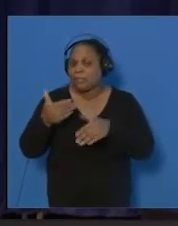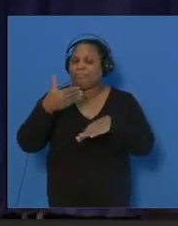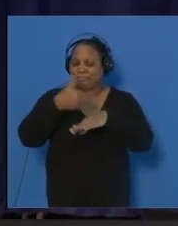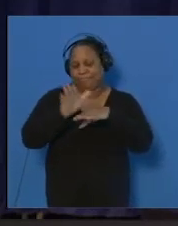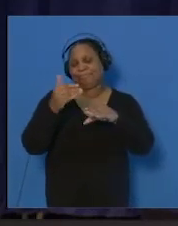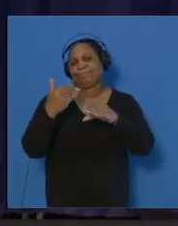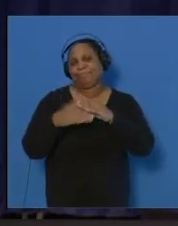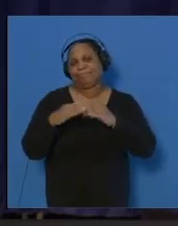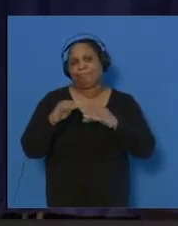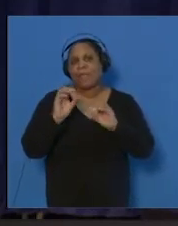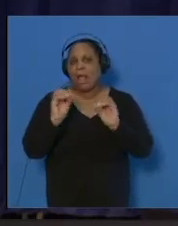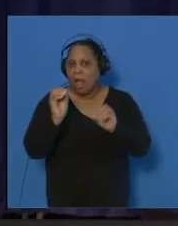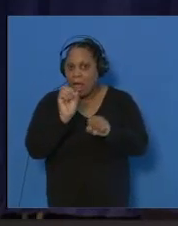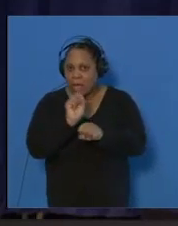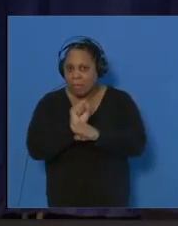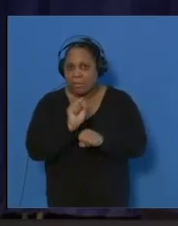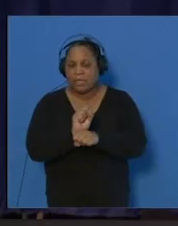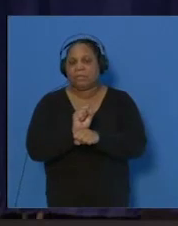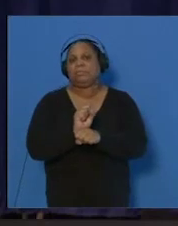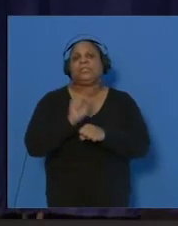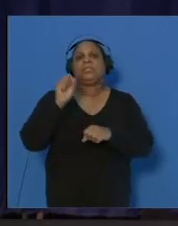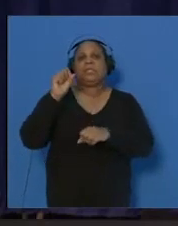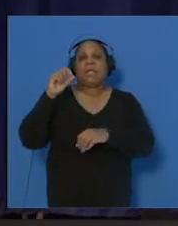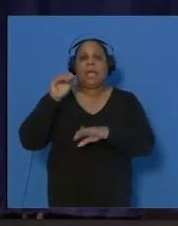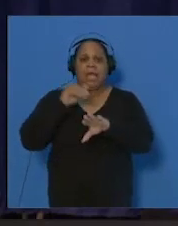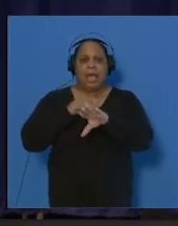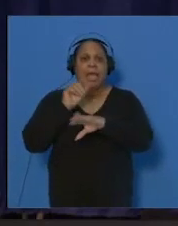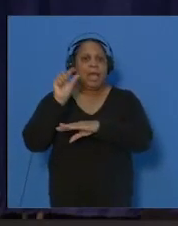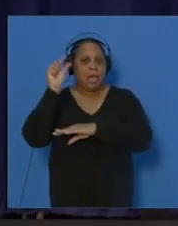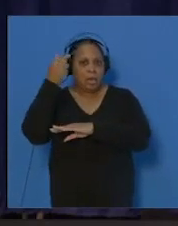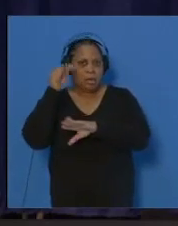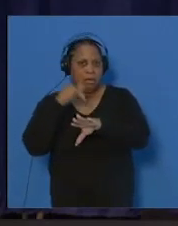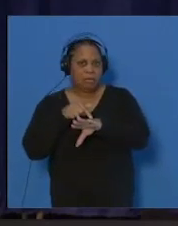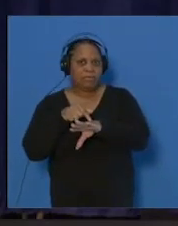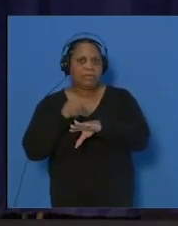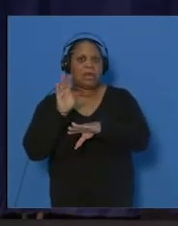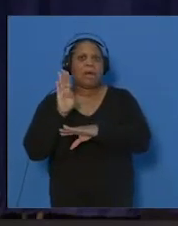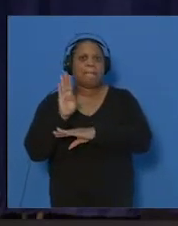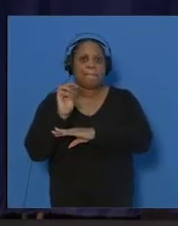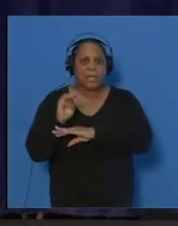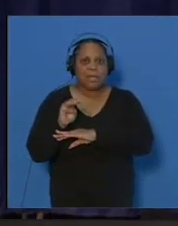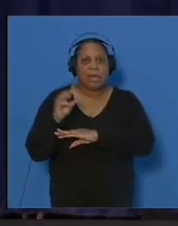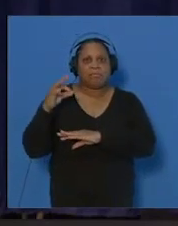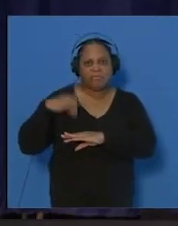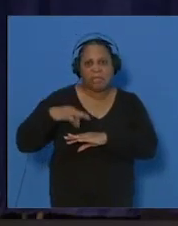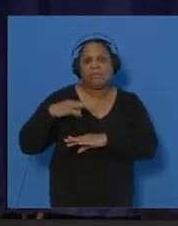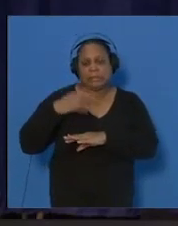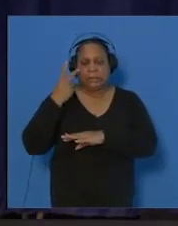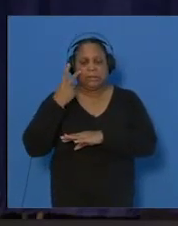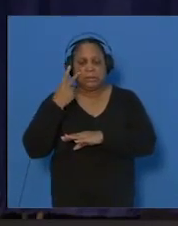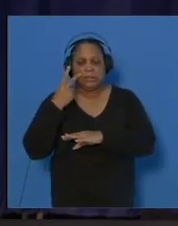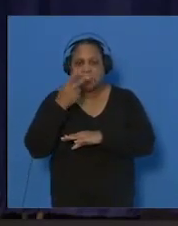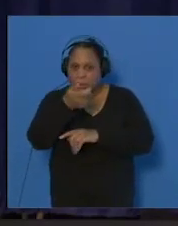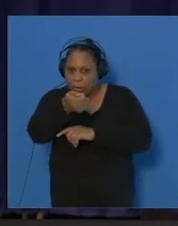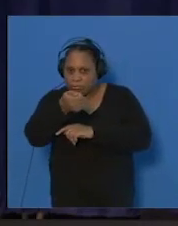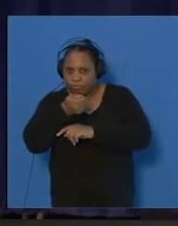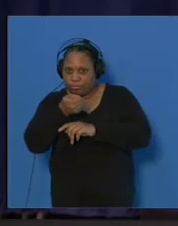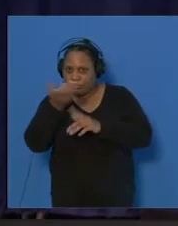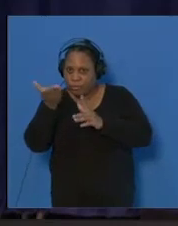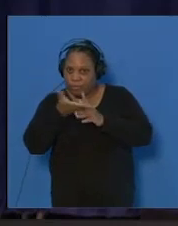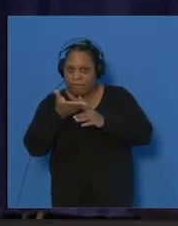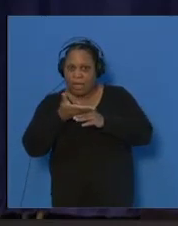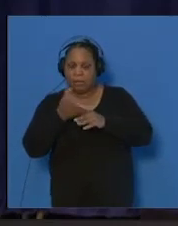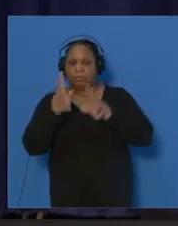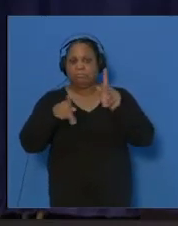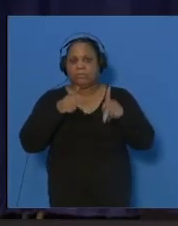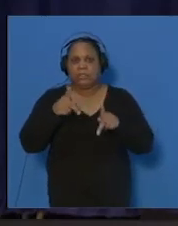email to unemploymentbenefits@gov.bm and let us know so that we can pull your file. And what has been happening is those persons